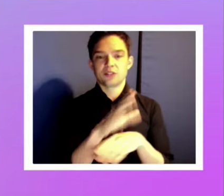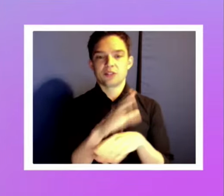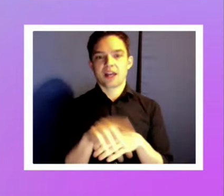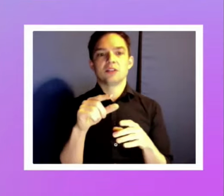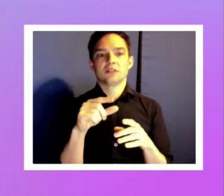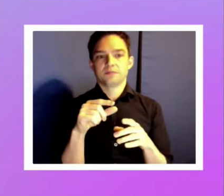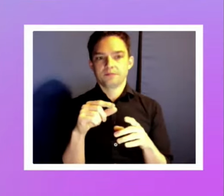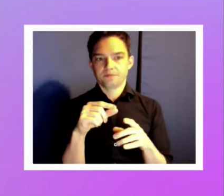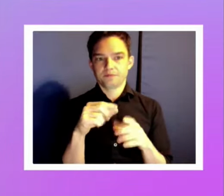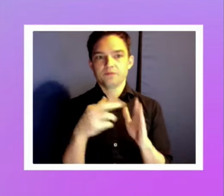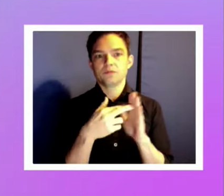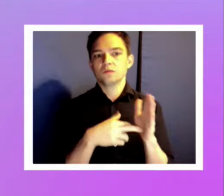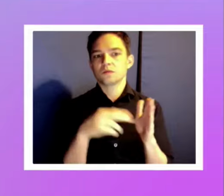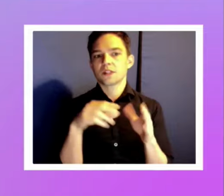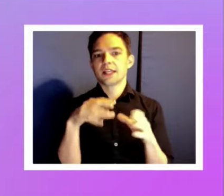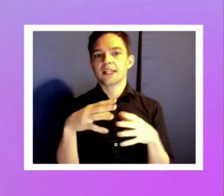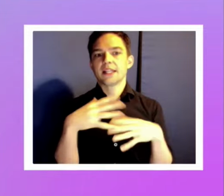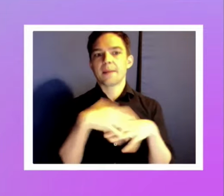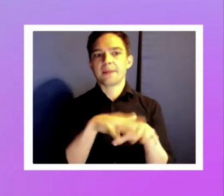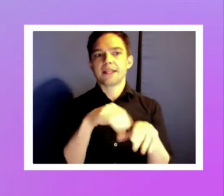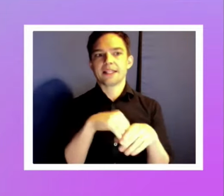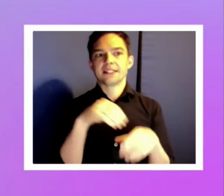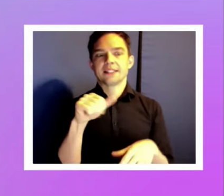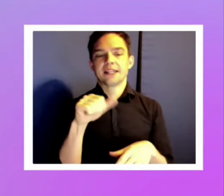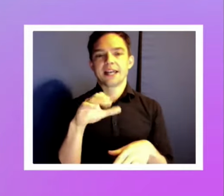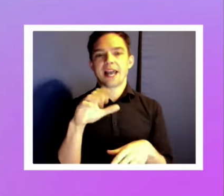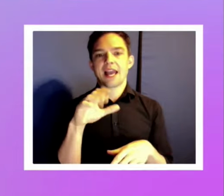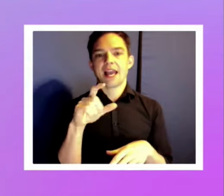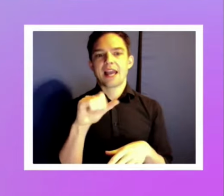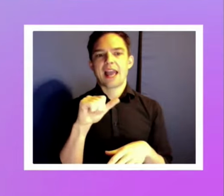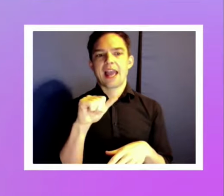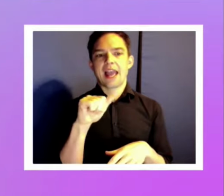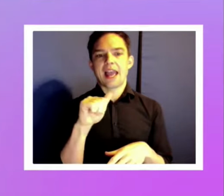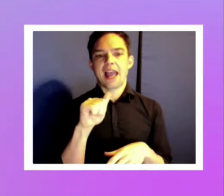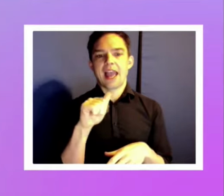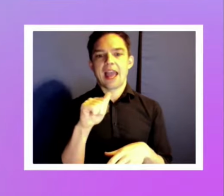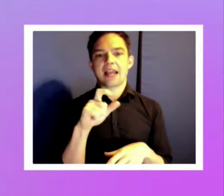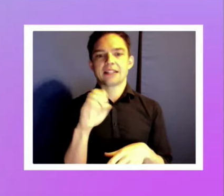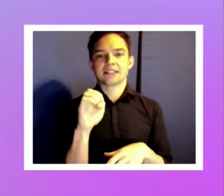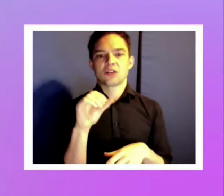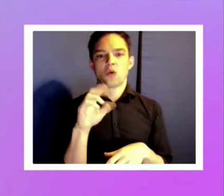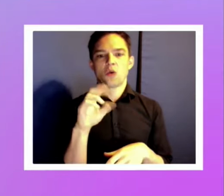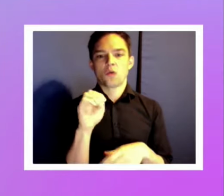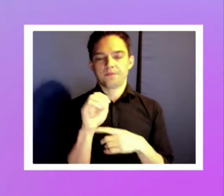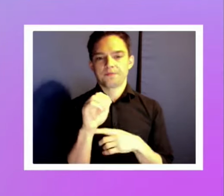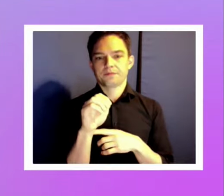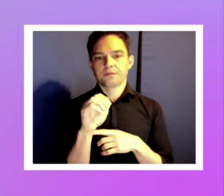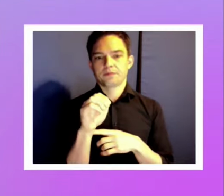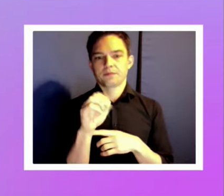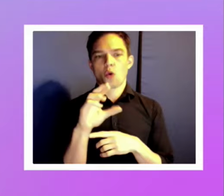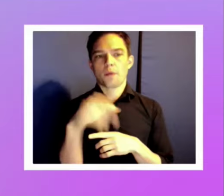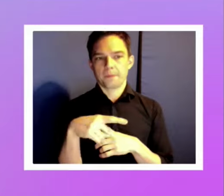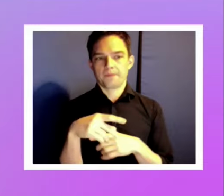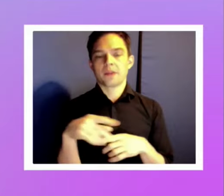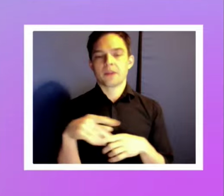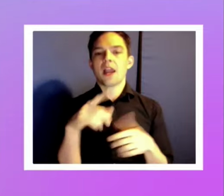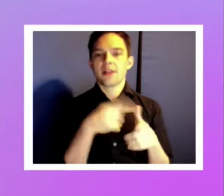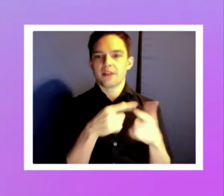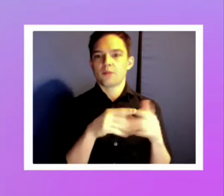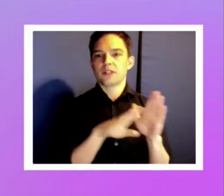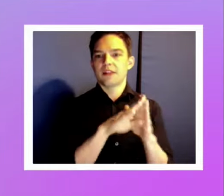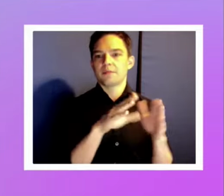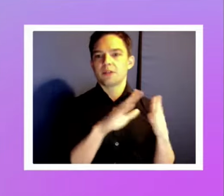X core. And that way we get greater consistency. And we get a community that can learn from